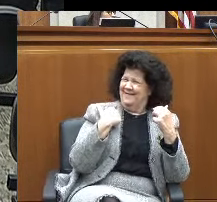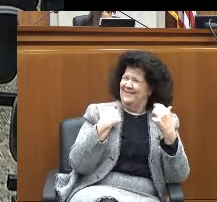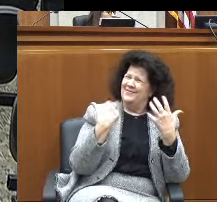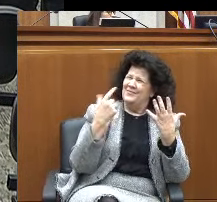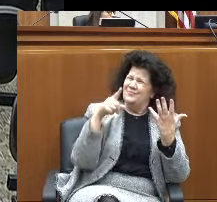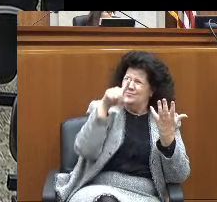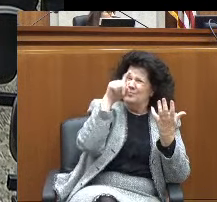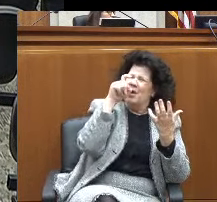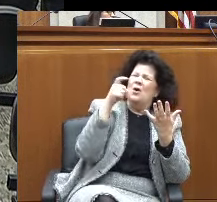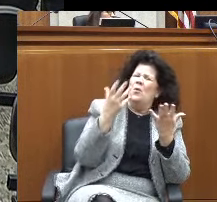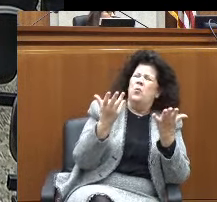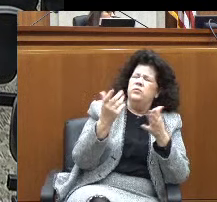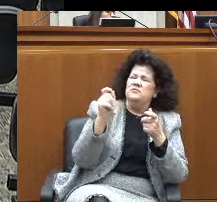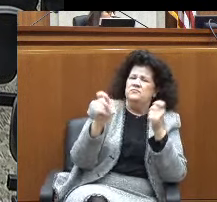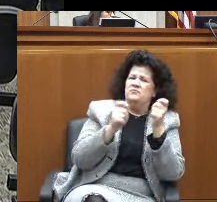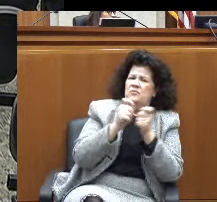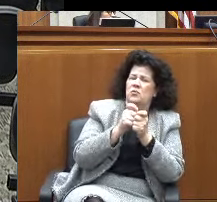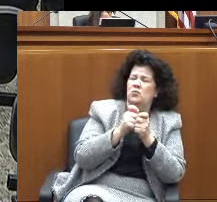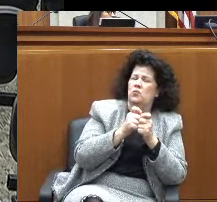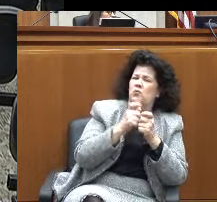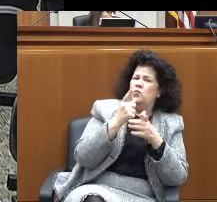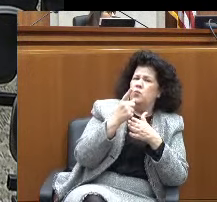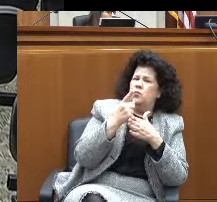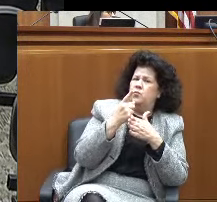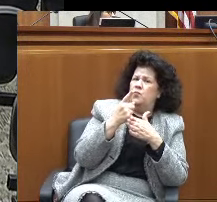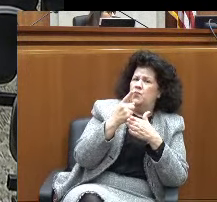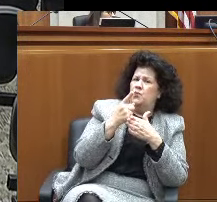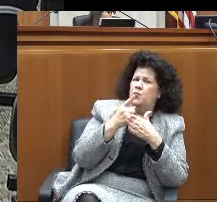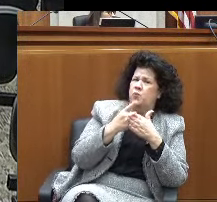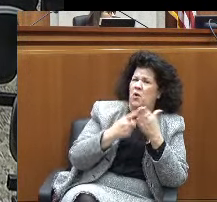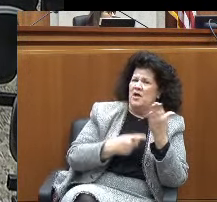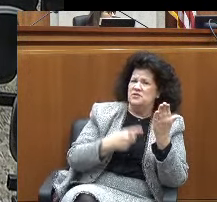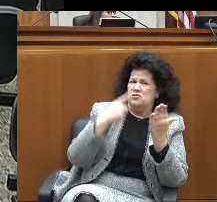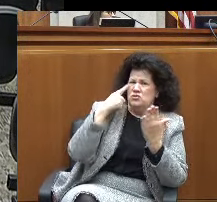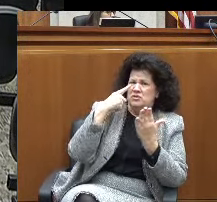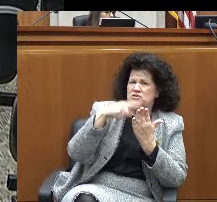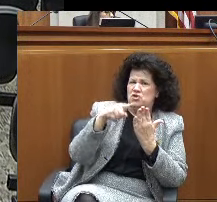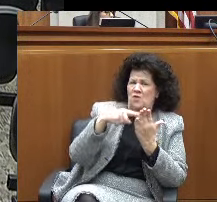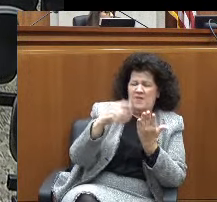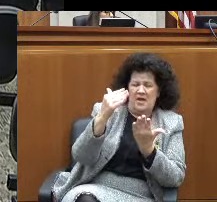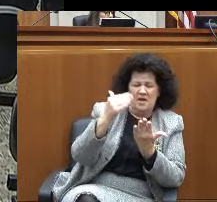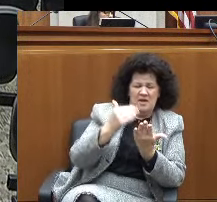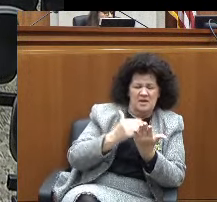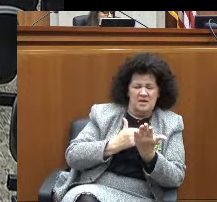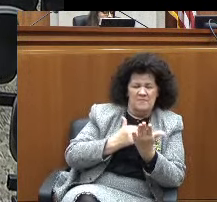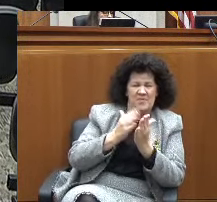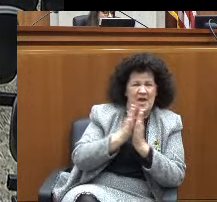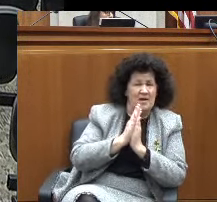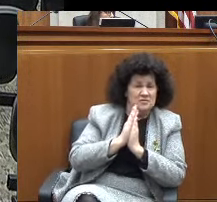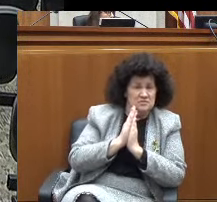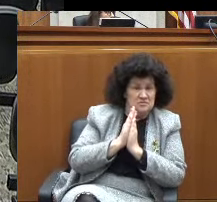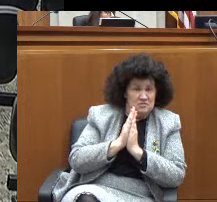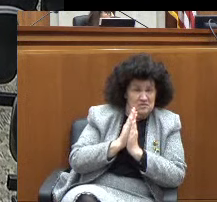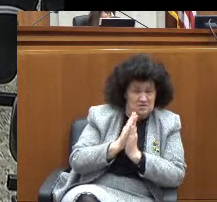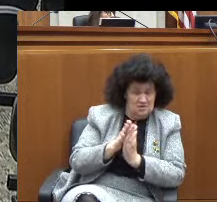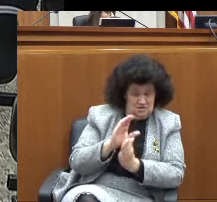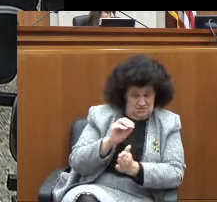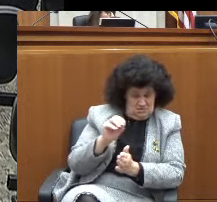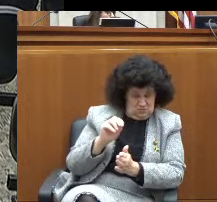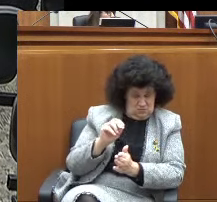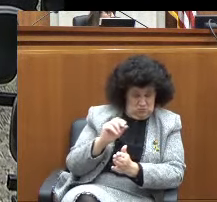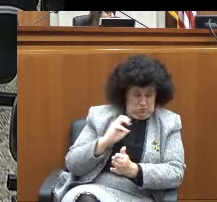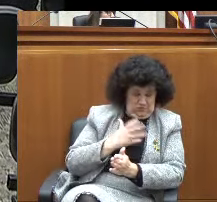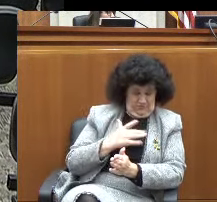what specifically are we asking on the surveys, and do we feel like we have the data we need